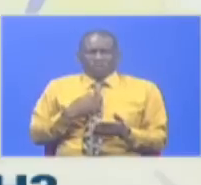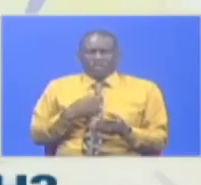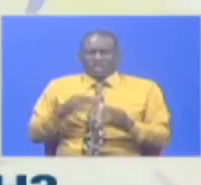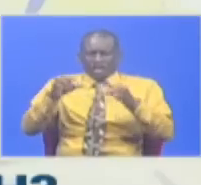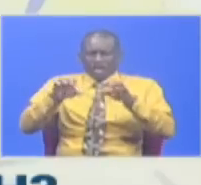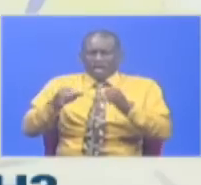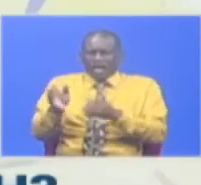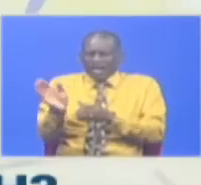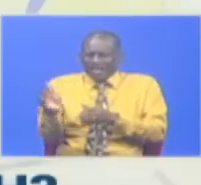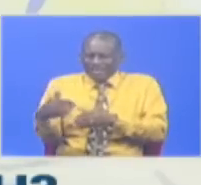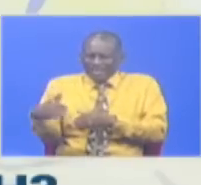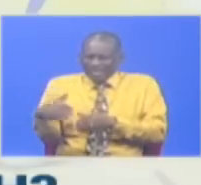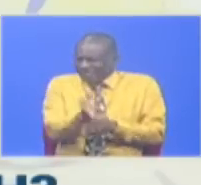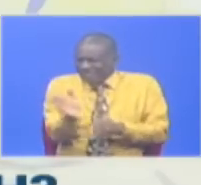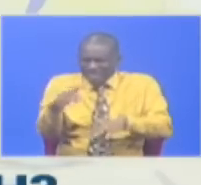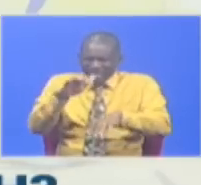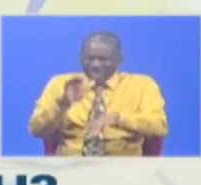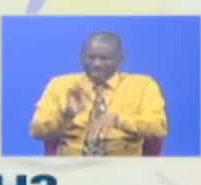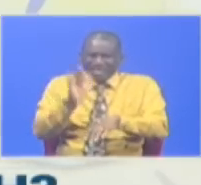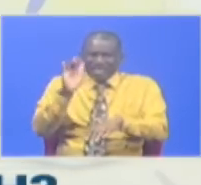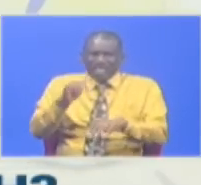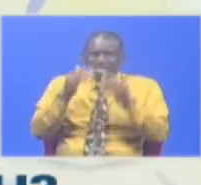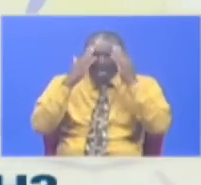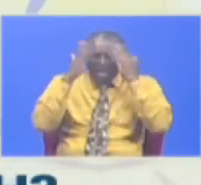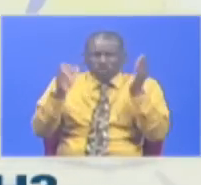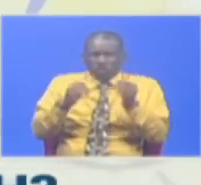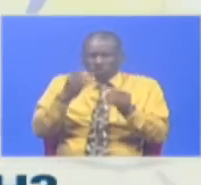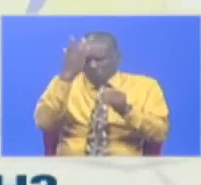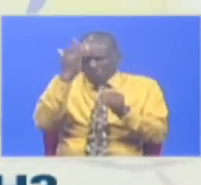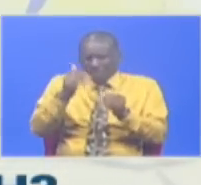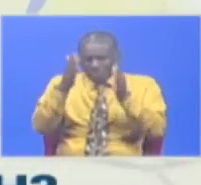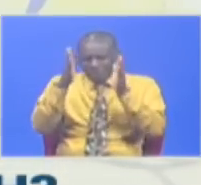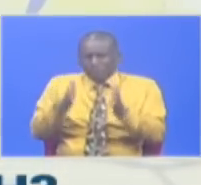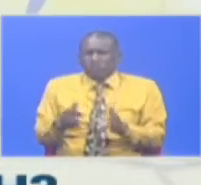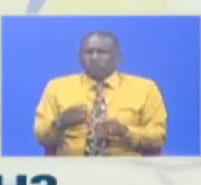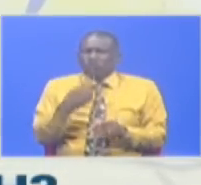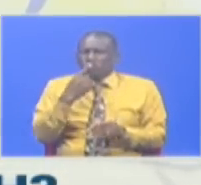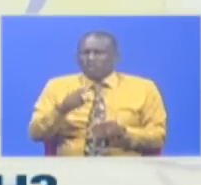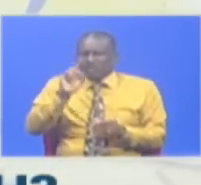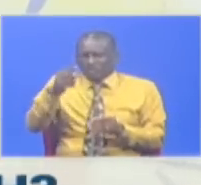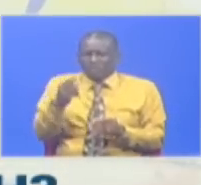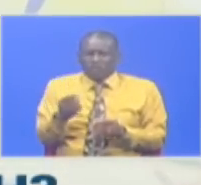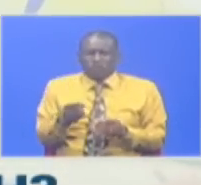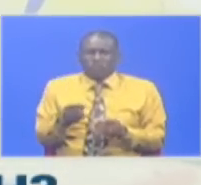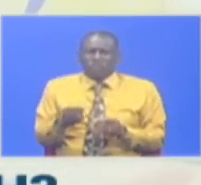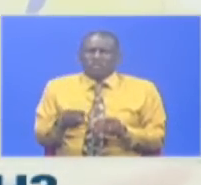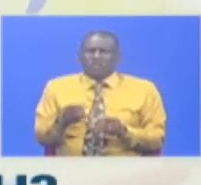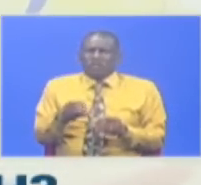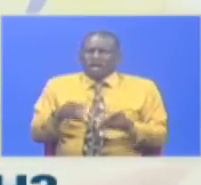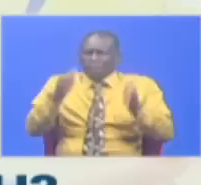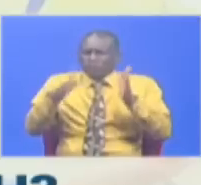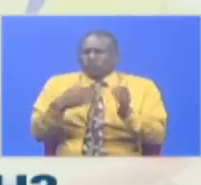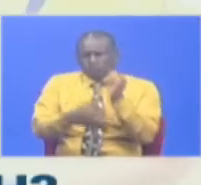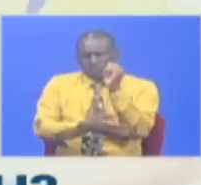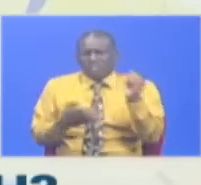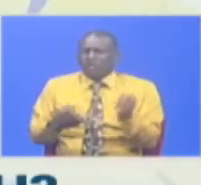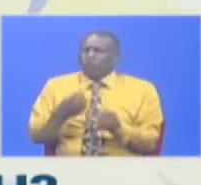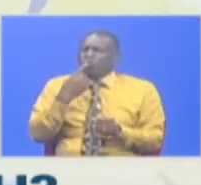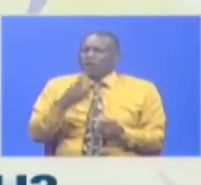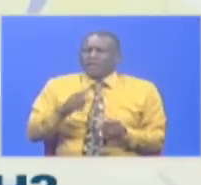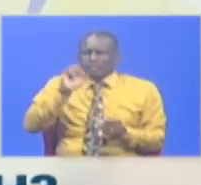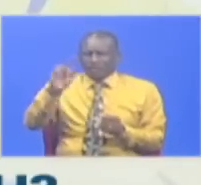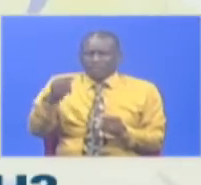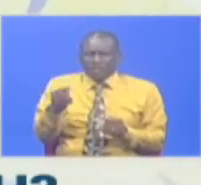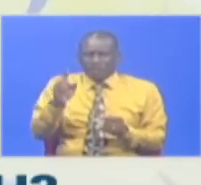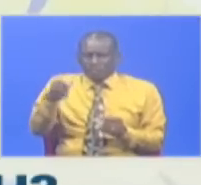don't see why the person who is stealing 100 million is being leniently, you know, sentenced, while